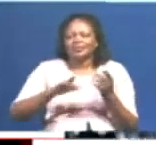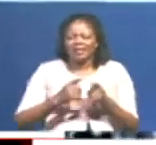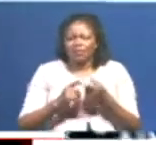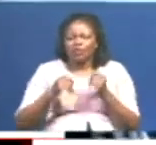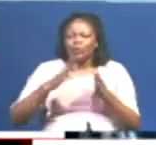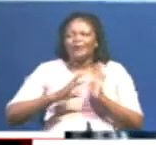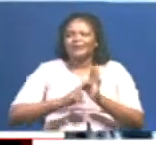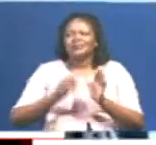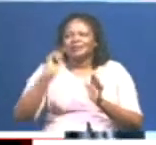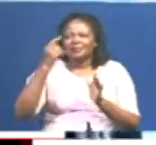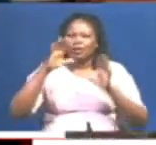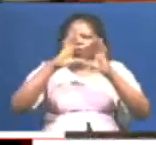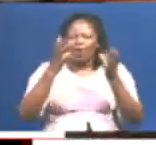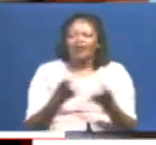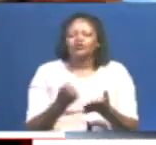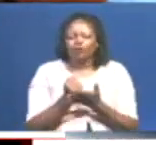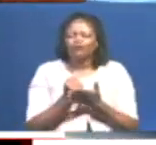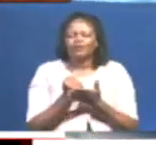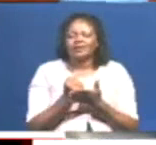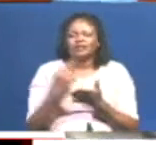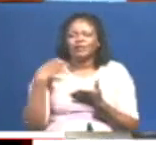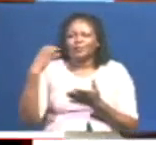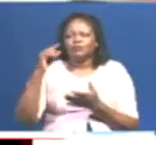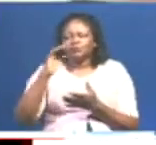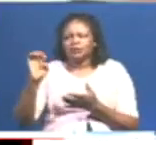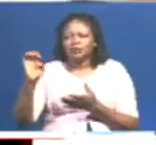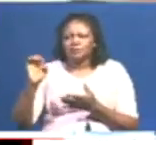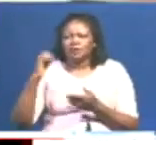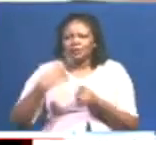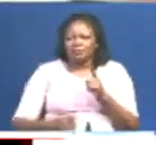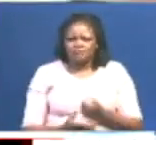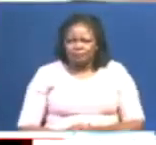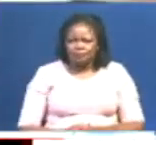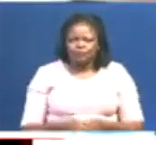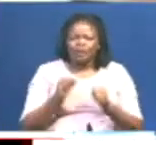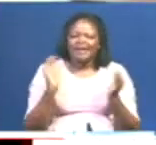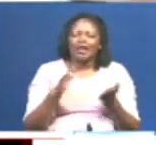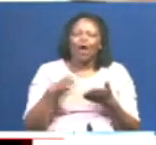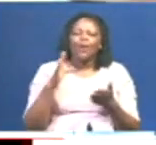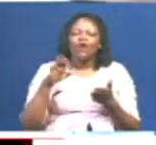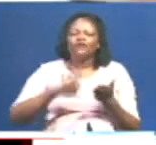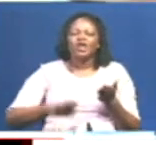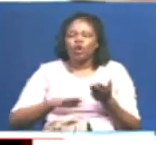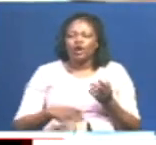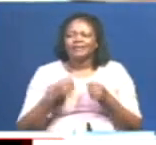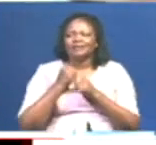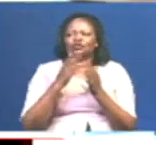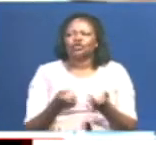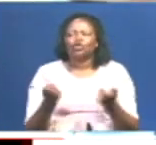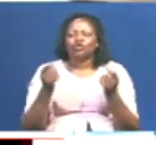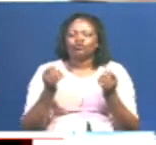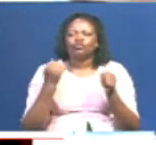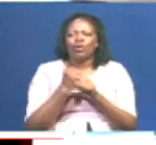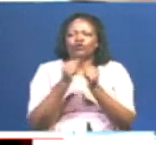Kenya at the World Coffee Barista Championship in Greece this year. We can encourage even more of the local stakeholders to come together